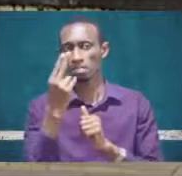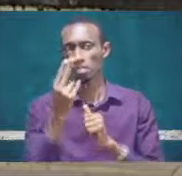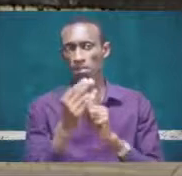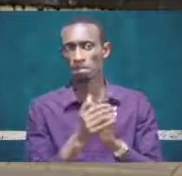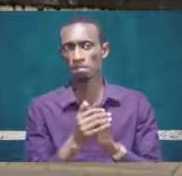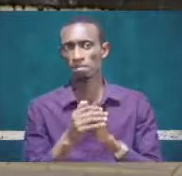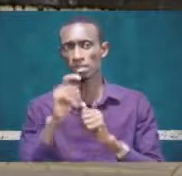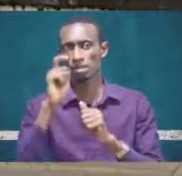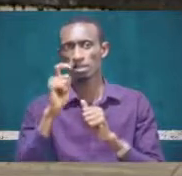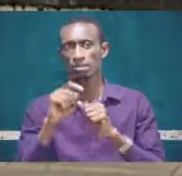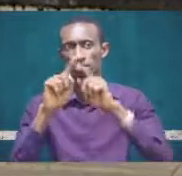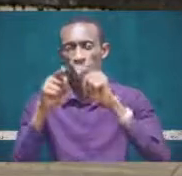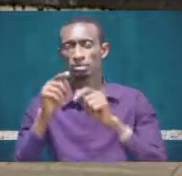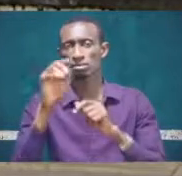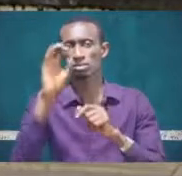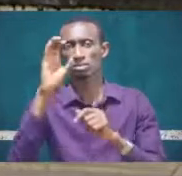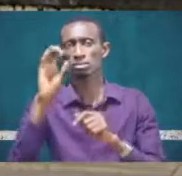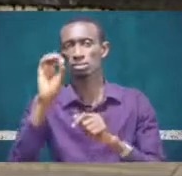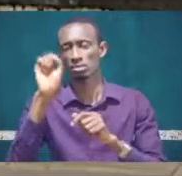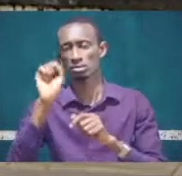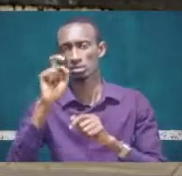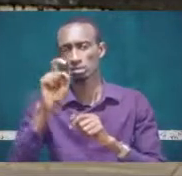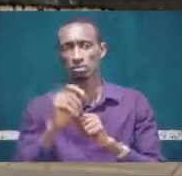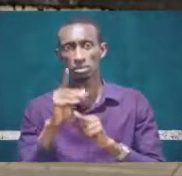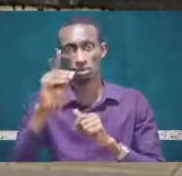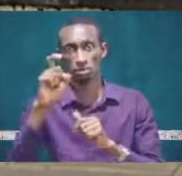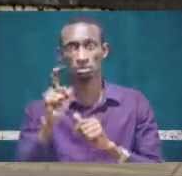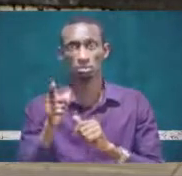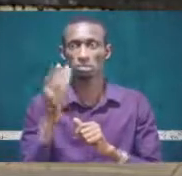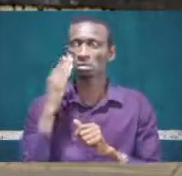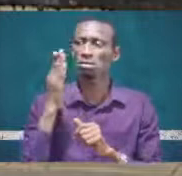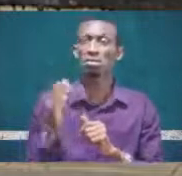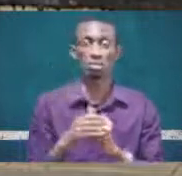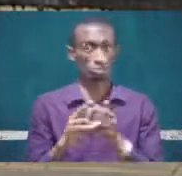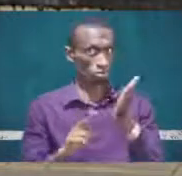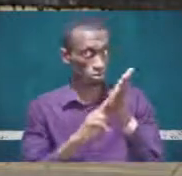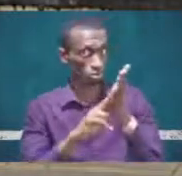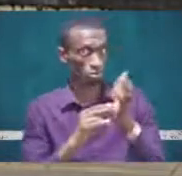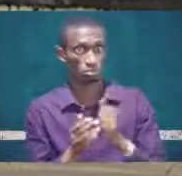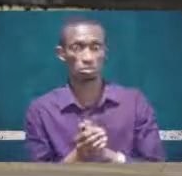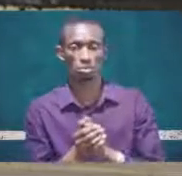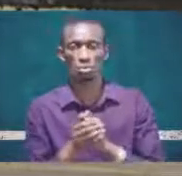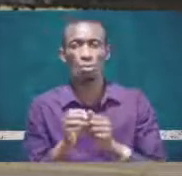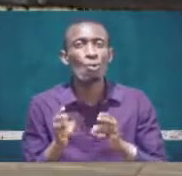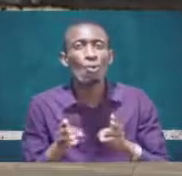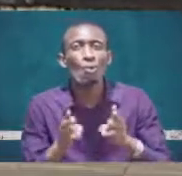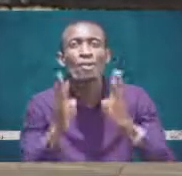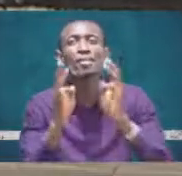times cosine x dx. Here I'm going to use the method